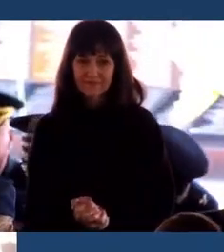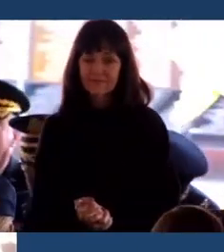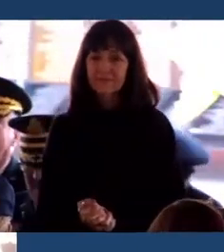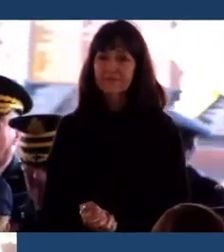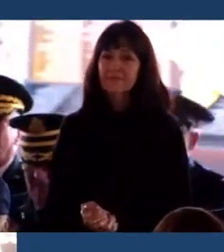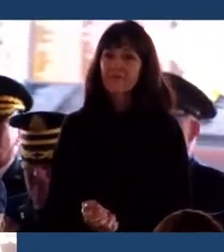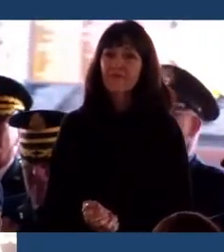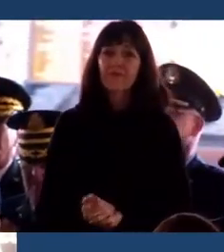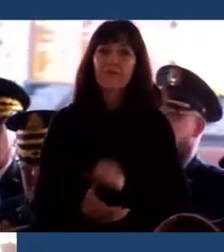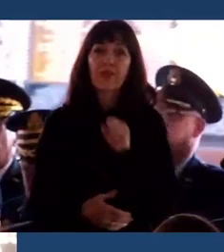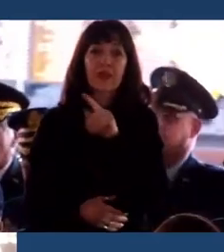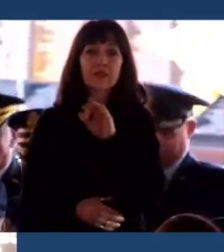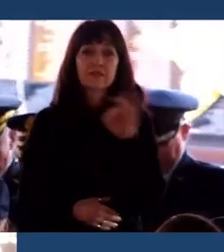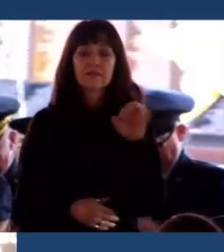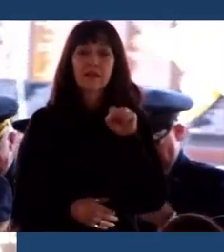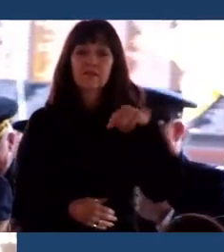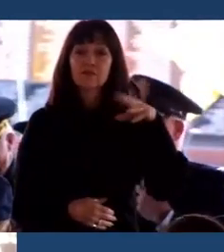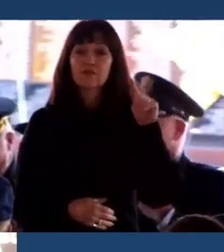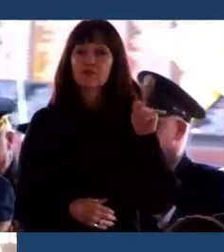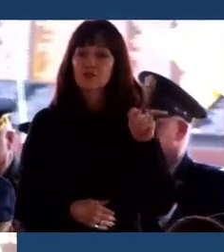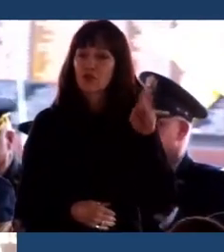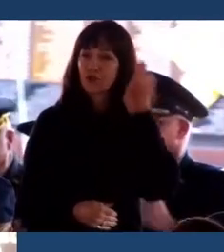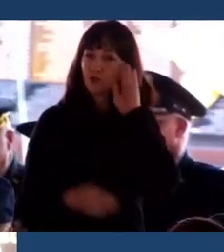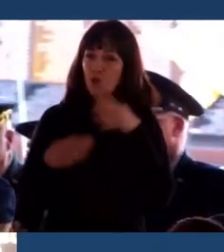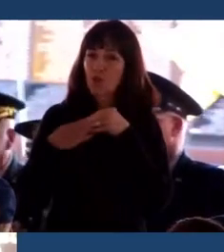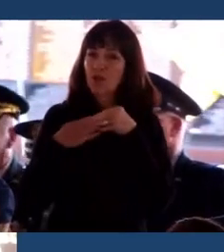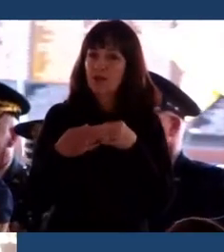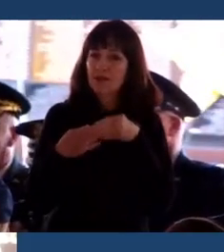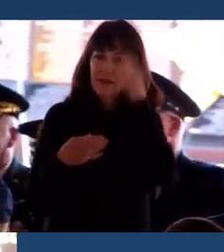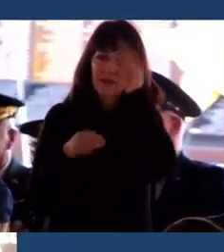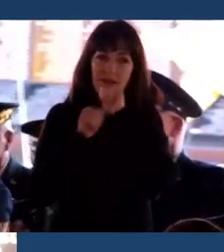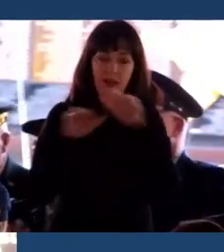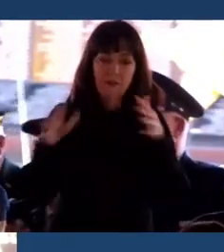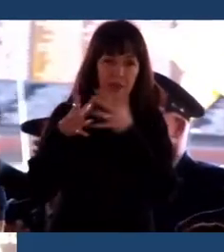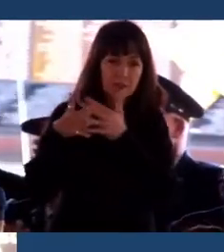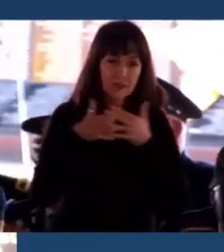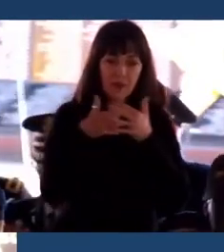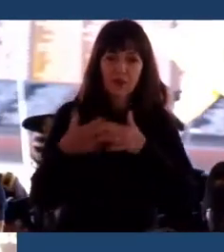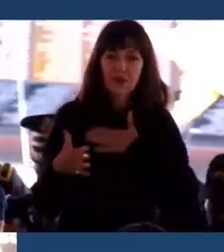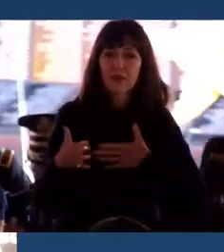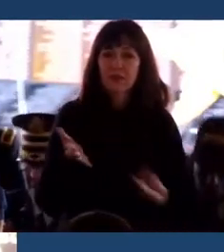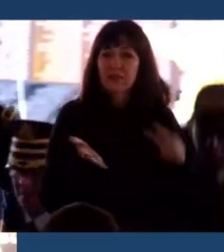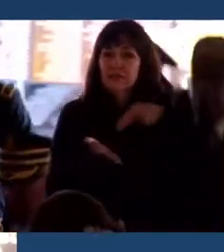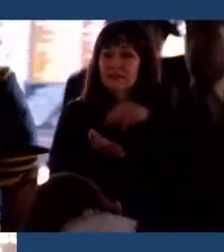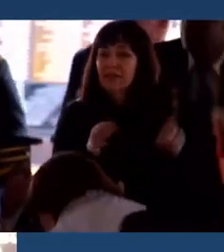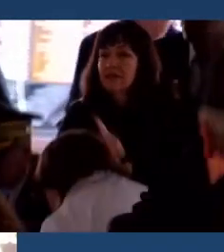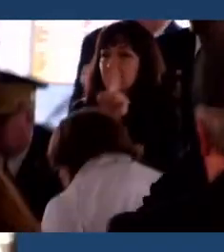Staff Sergeant Tracy Thomas will now lead us in God Bless America. Please stand if able.